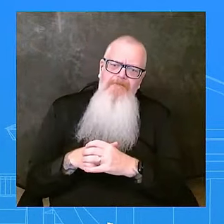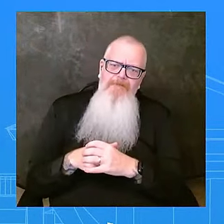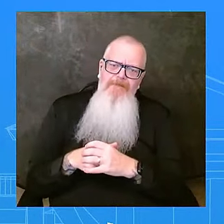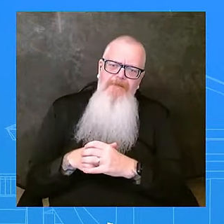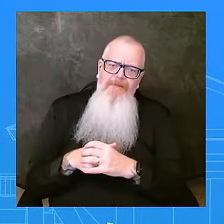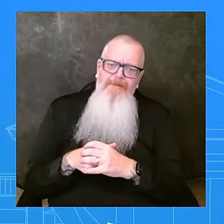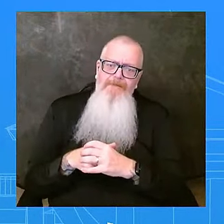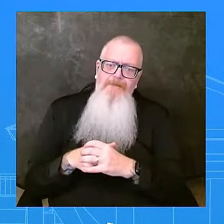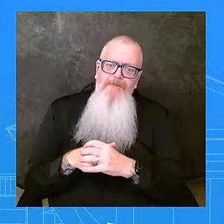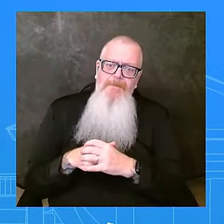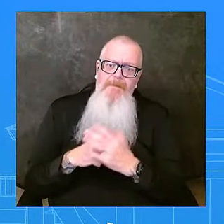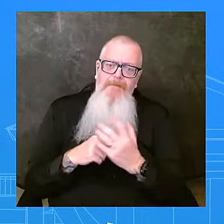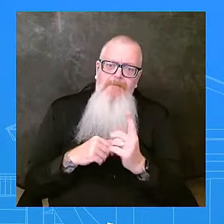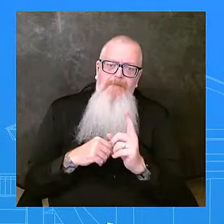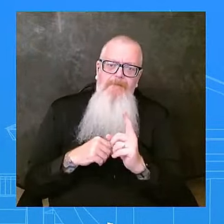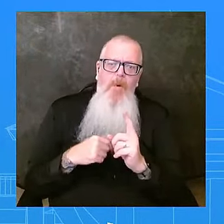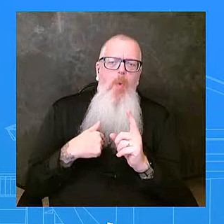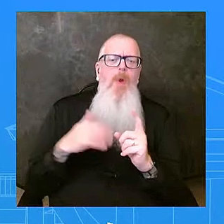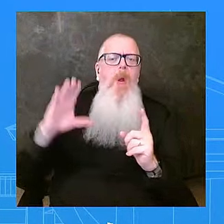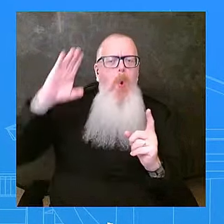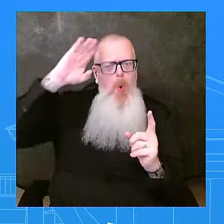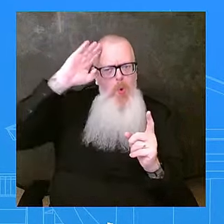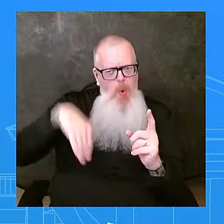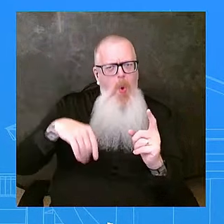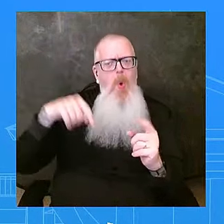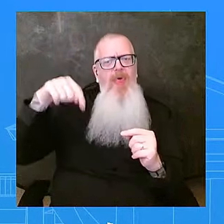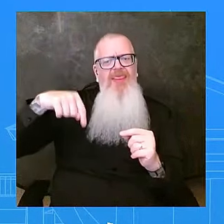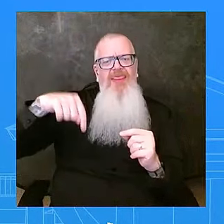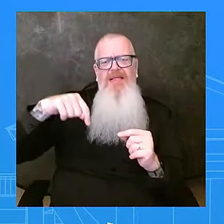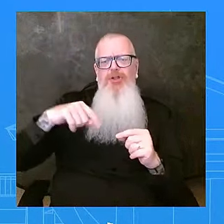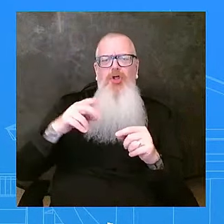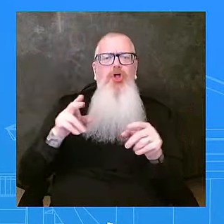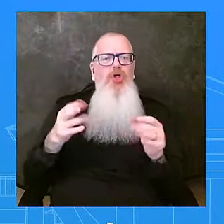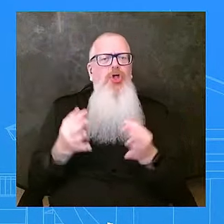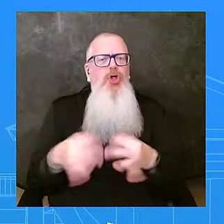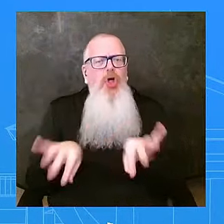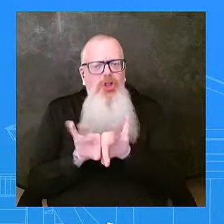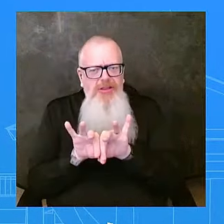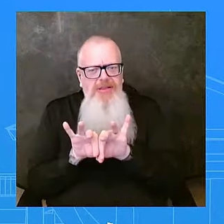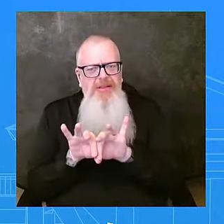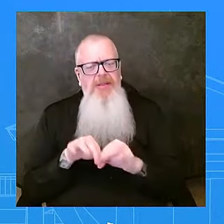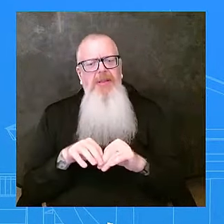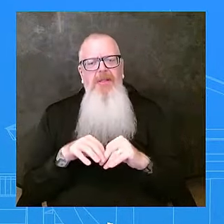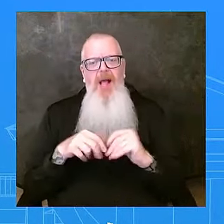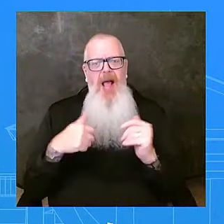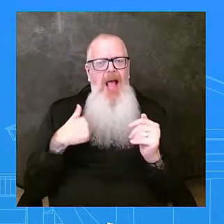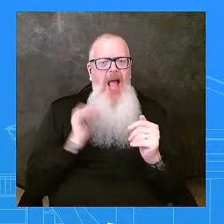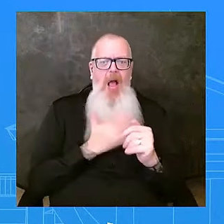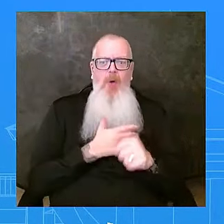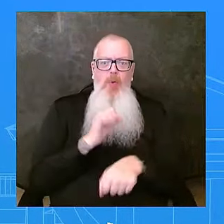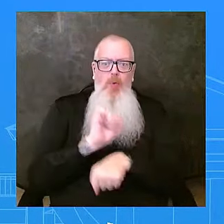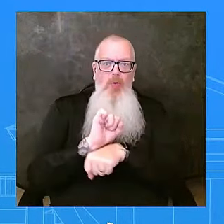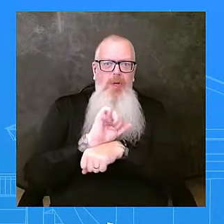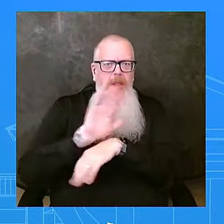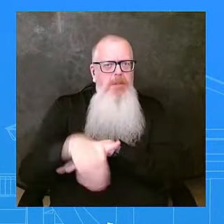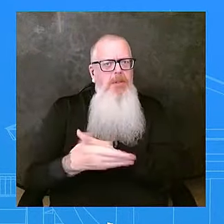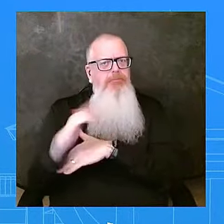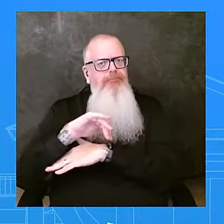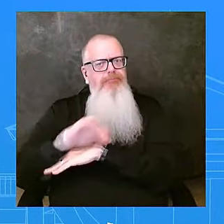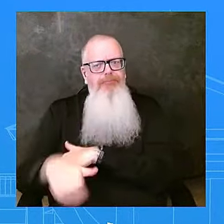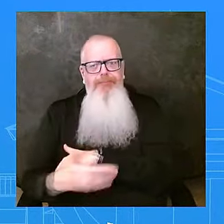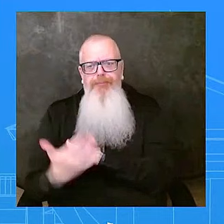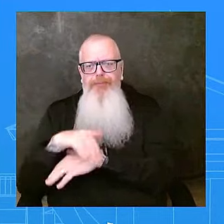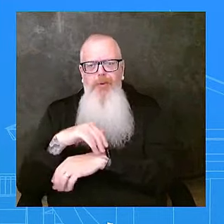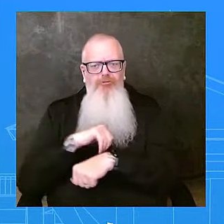I think we know how urgent this is. And we're working night and day to try to see if we can get a deal in place. Hamas is the